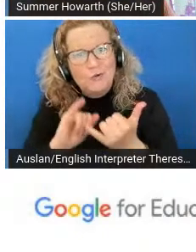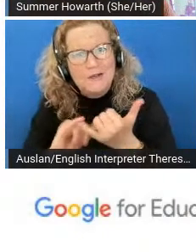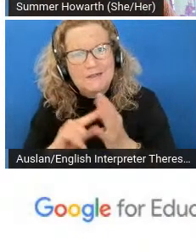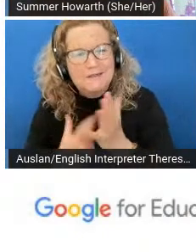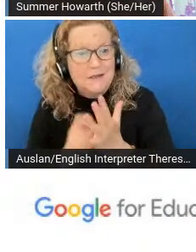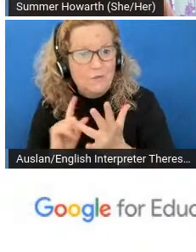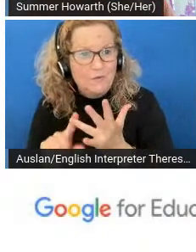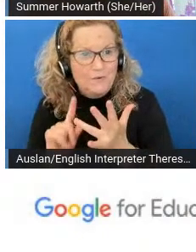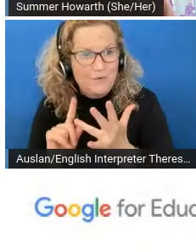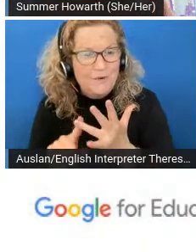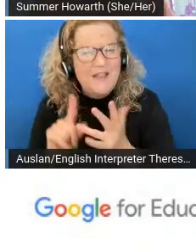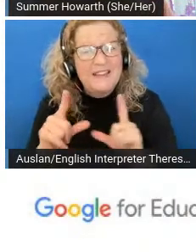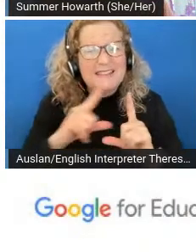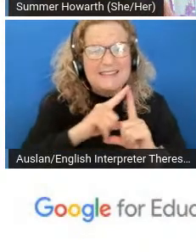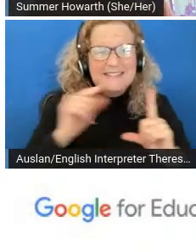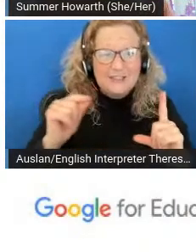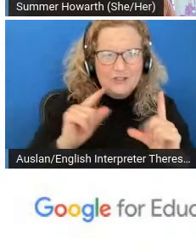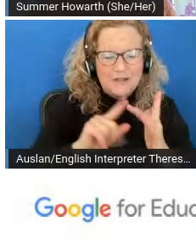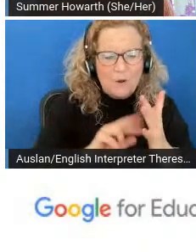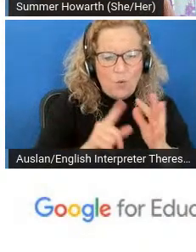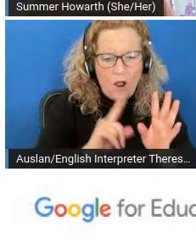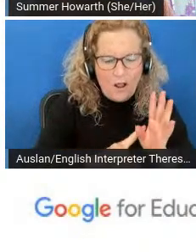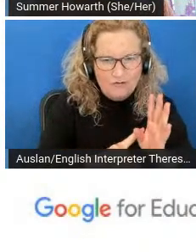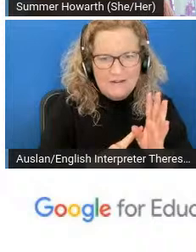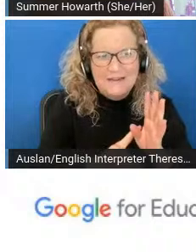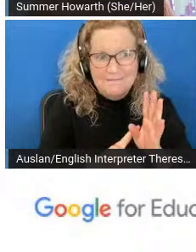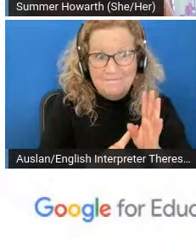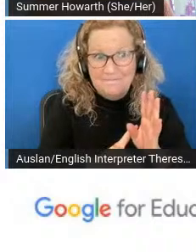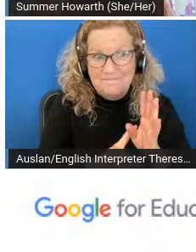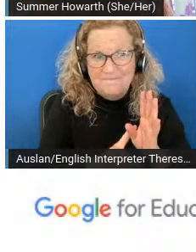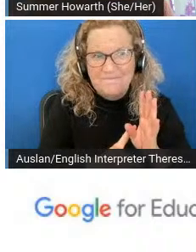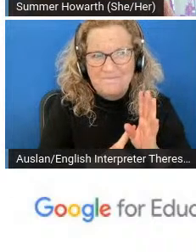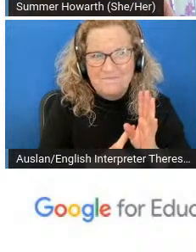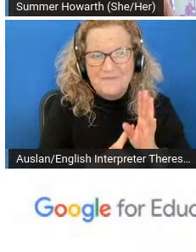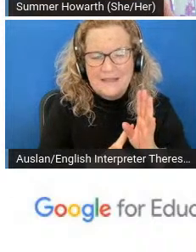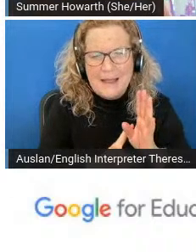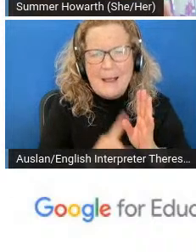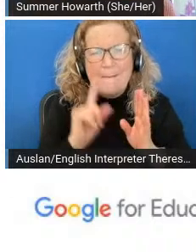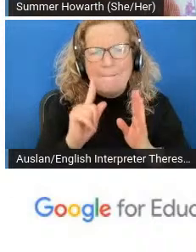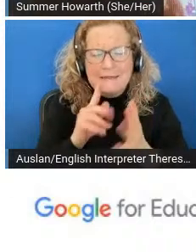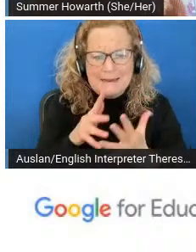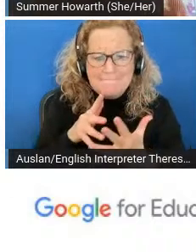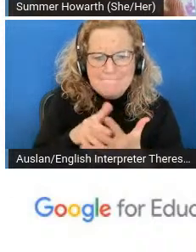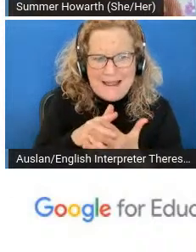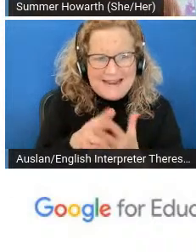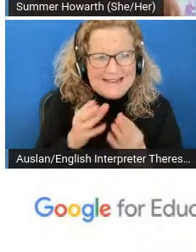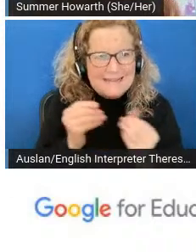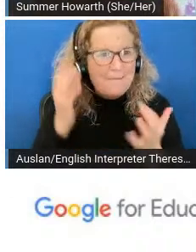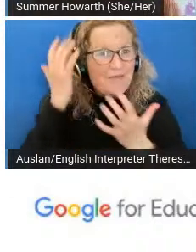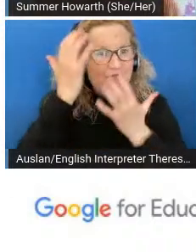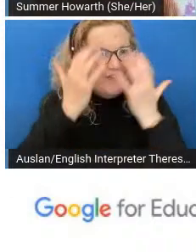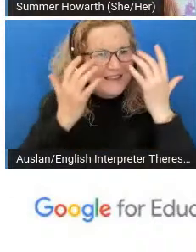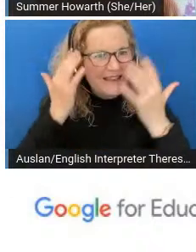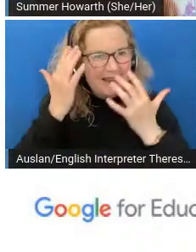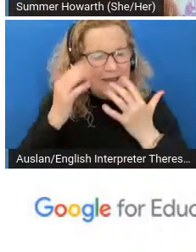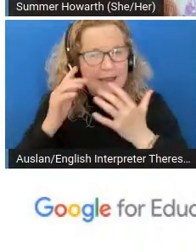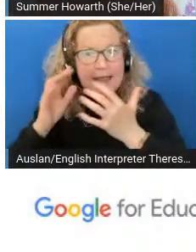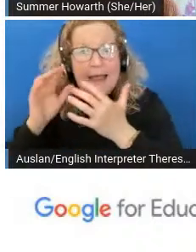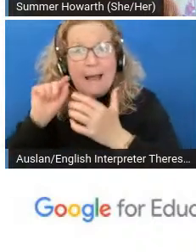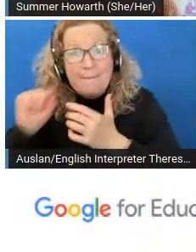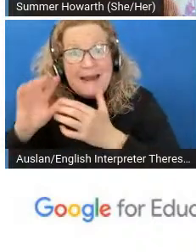digital inquiry, a digital worksheet, just embedding some of that thinking. But it links to